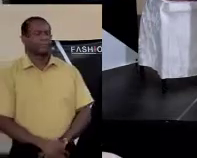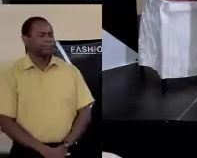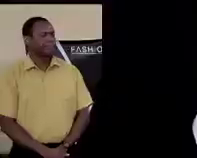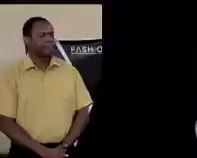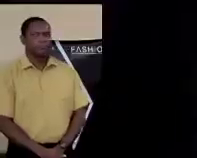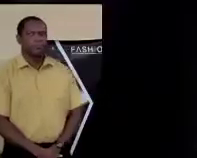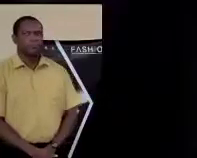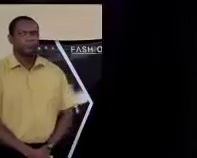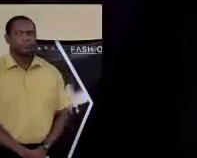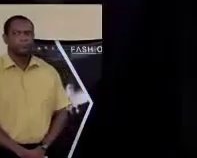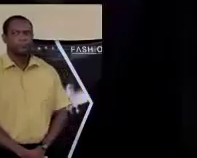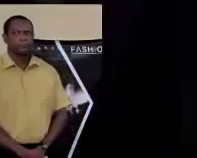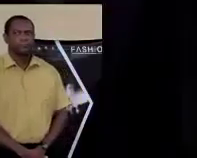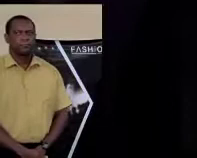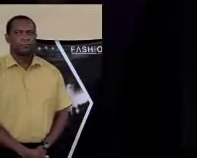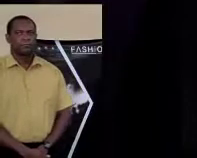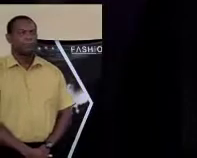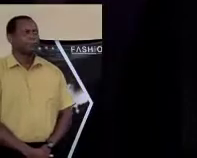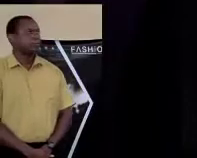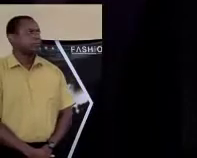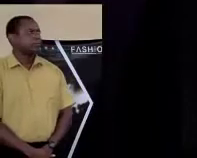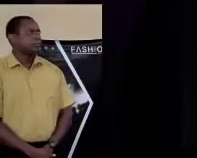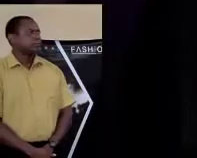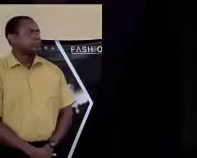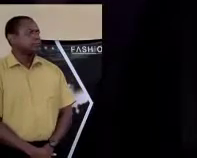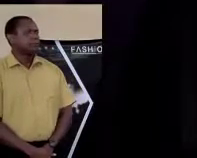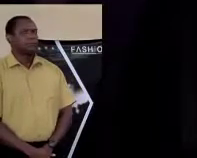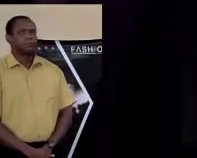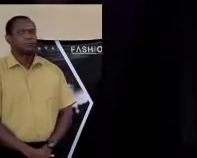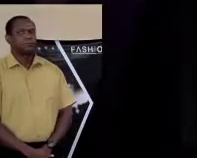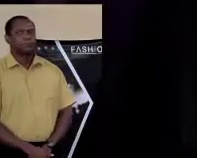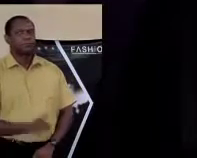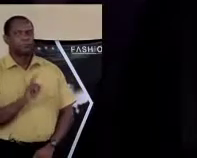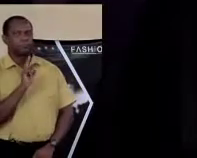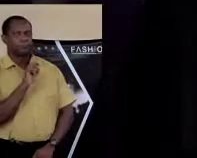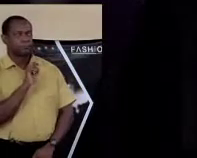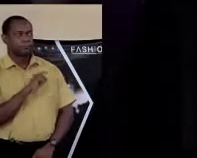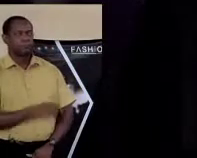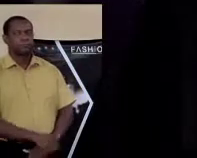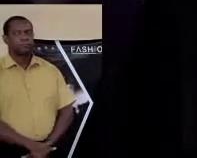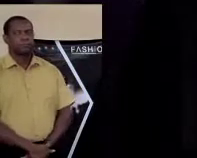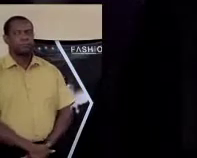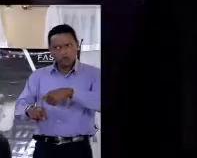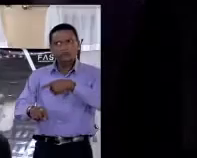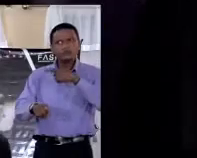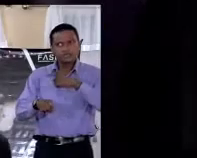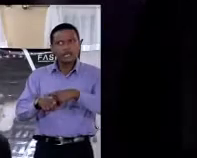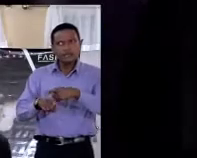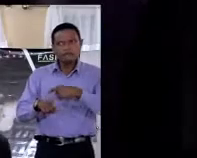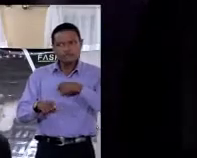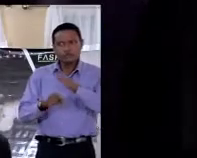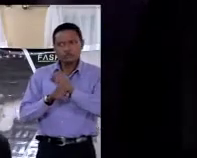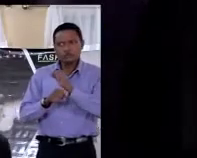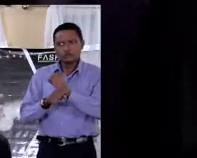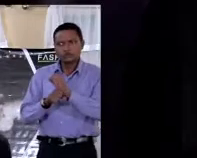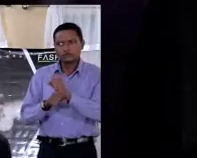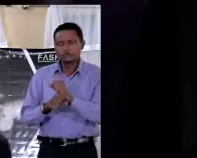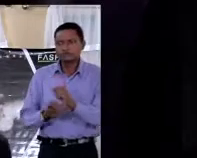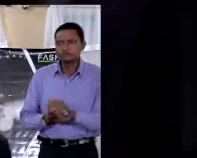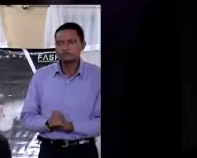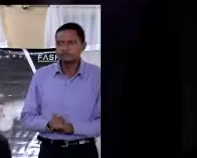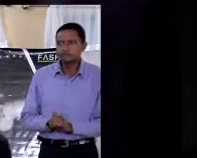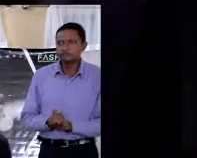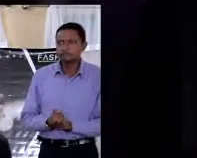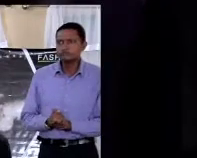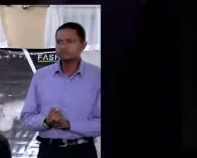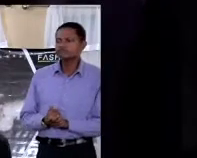Well, I've been working this industry for a while, and it was very incremental